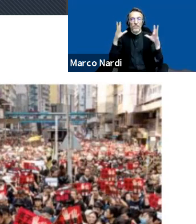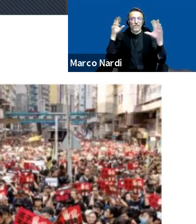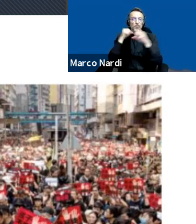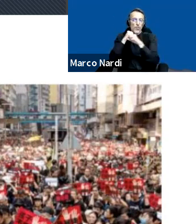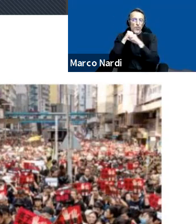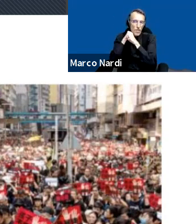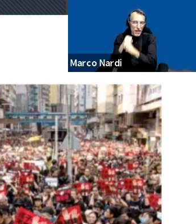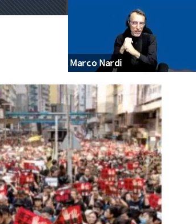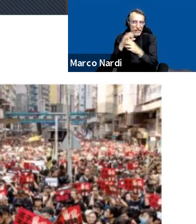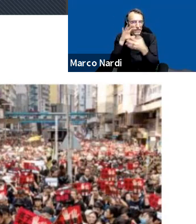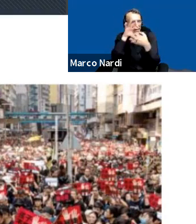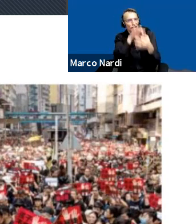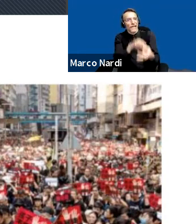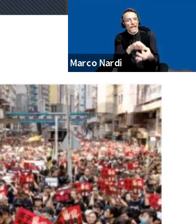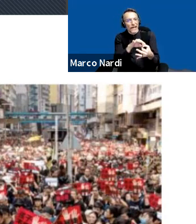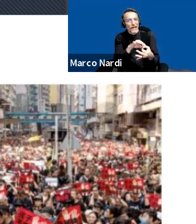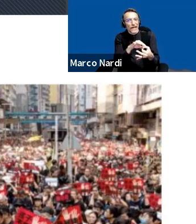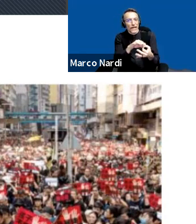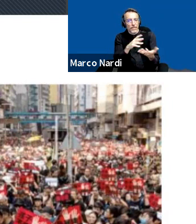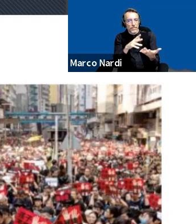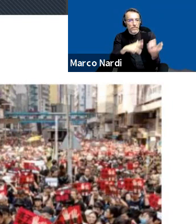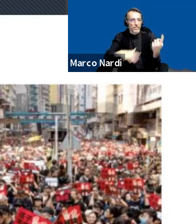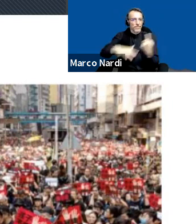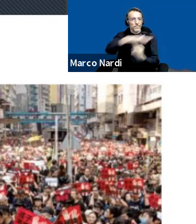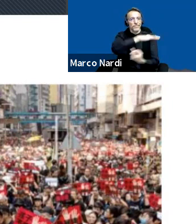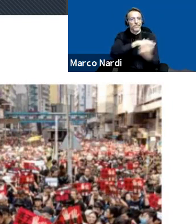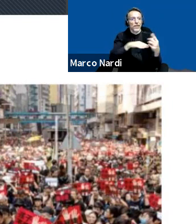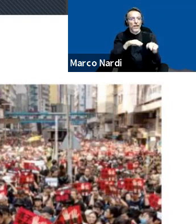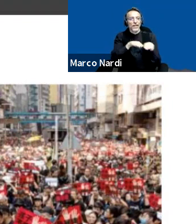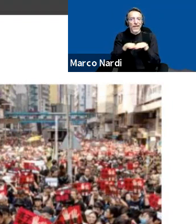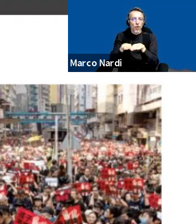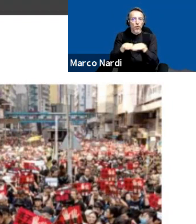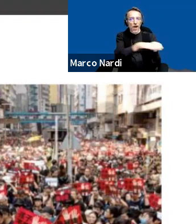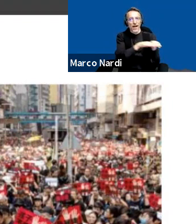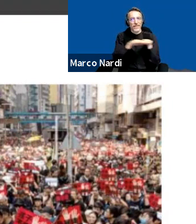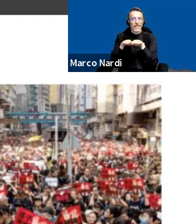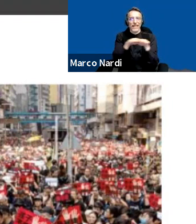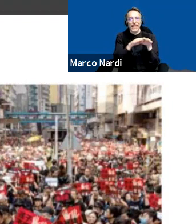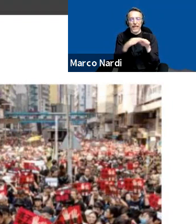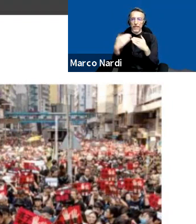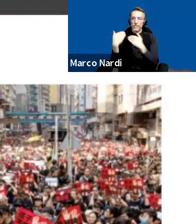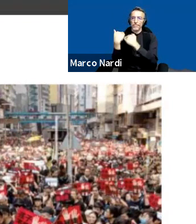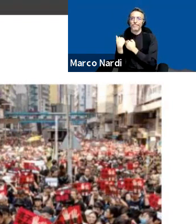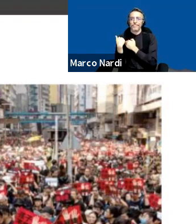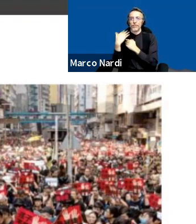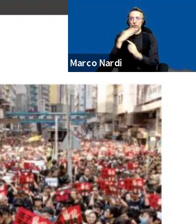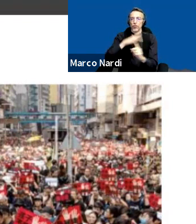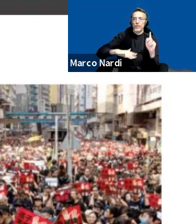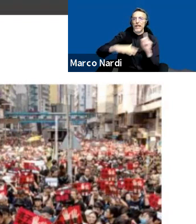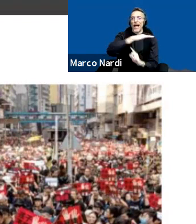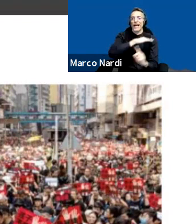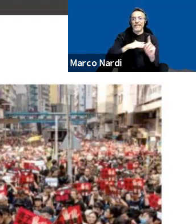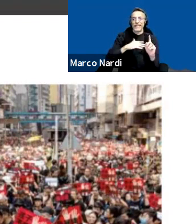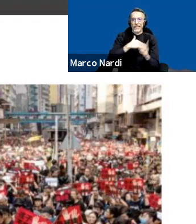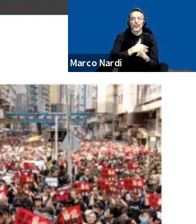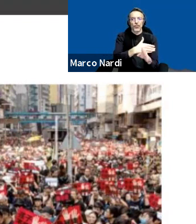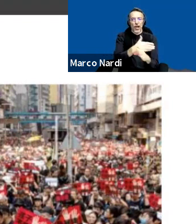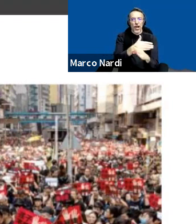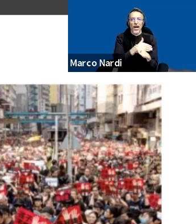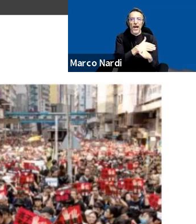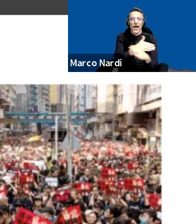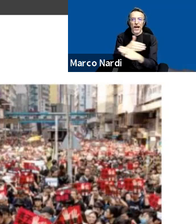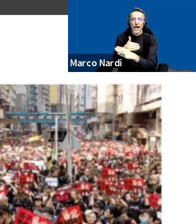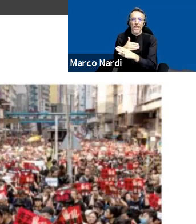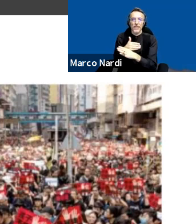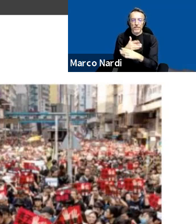around nurturing more democratic, inclusive, accountable societies, a really big challenge in current times